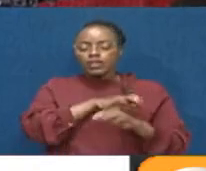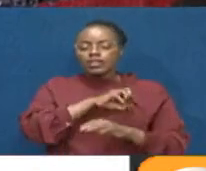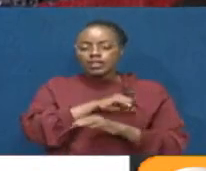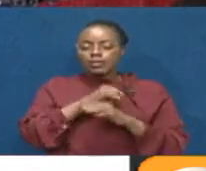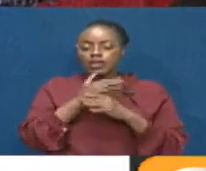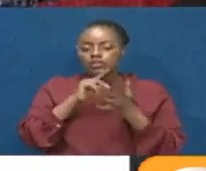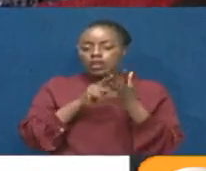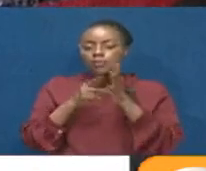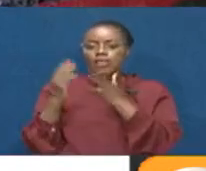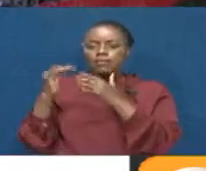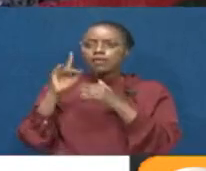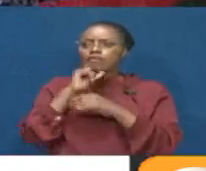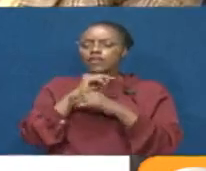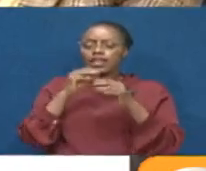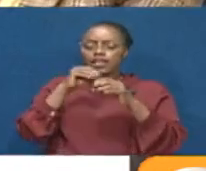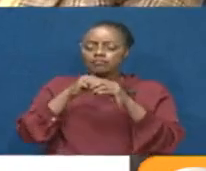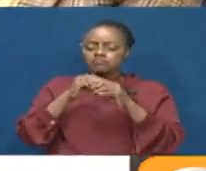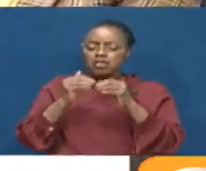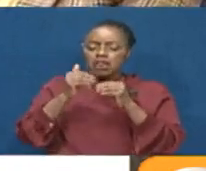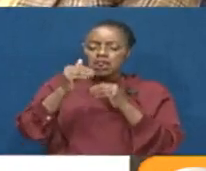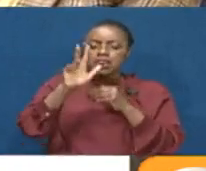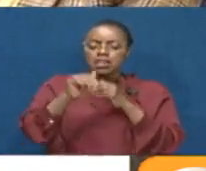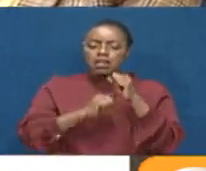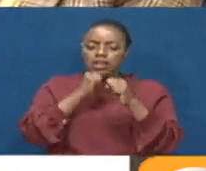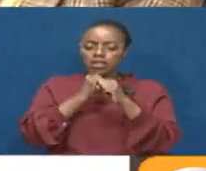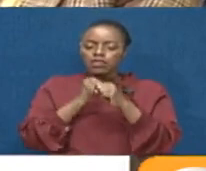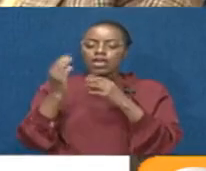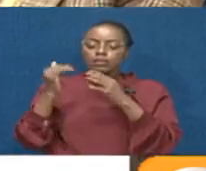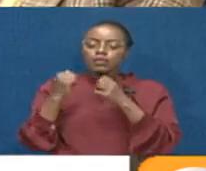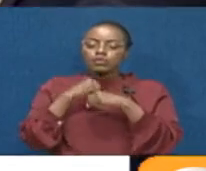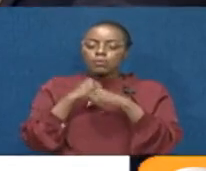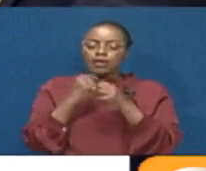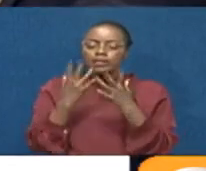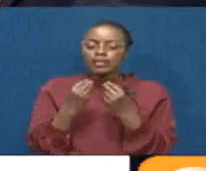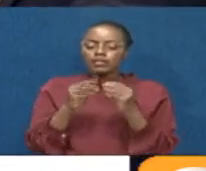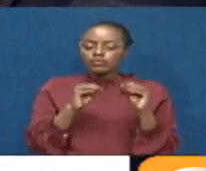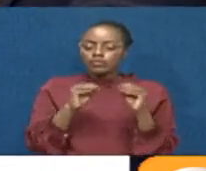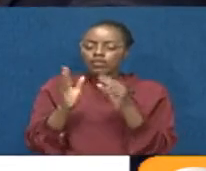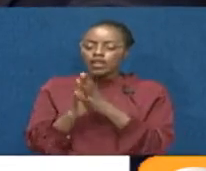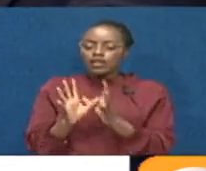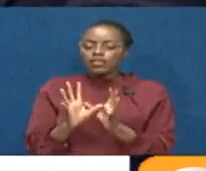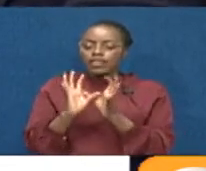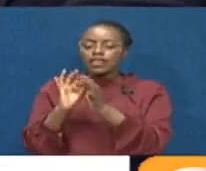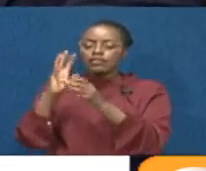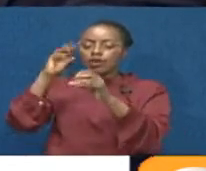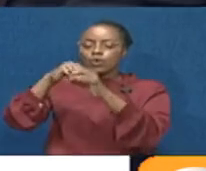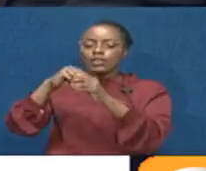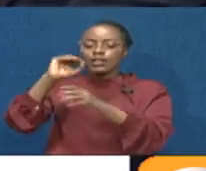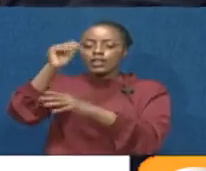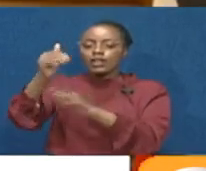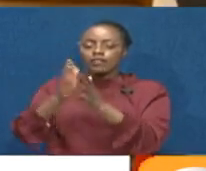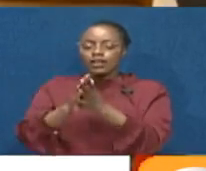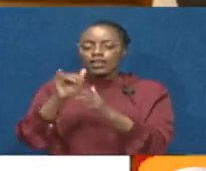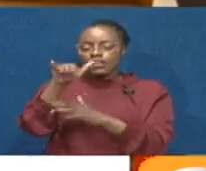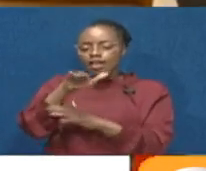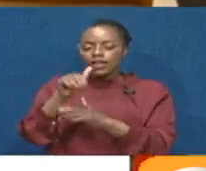is expected to be completed in 3 years, is supposed to ease mobility and interconnectivity within the city and